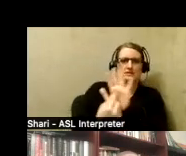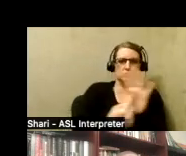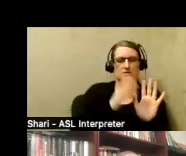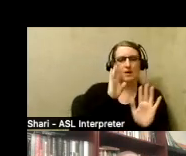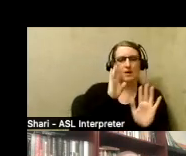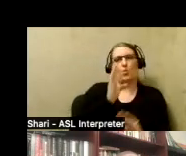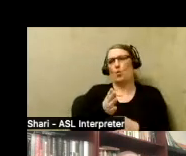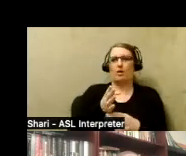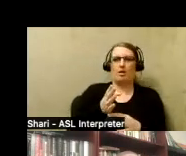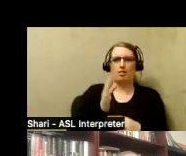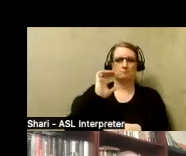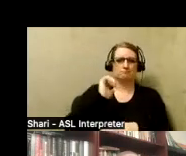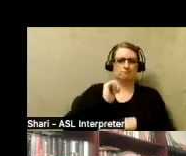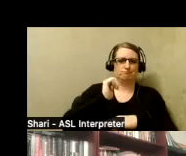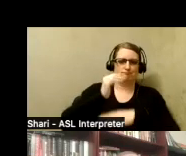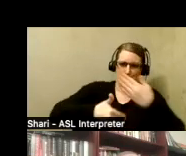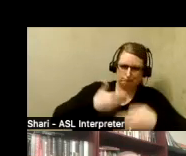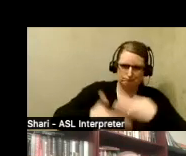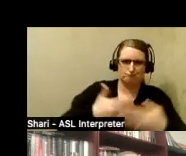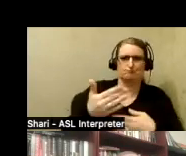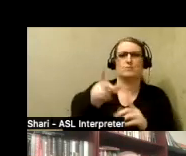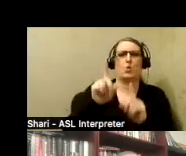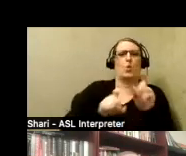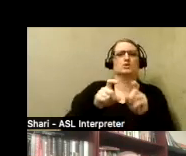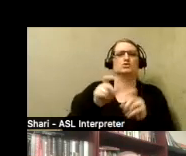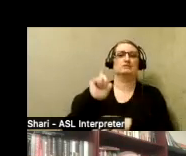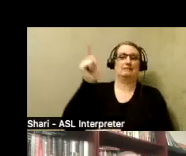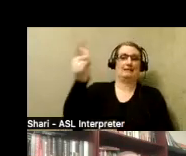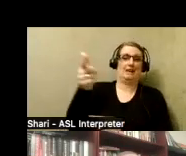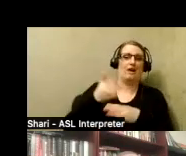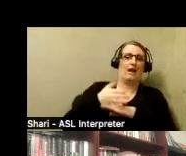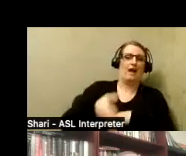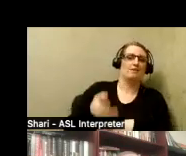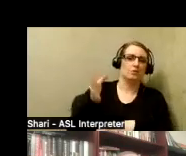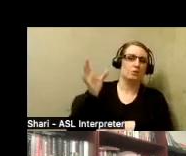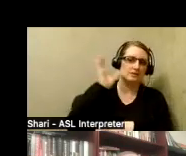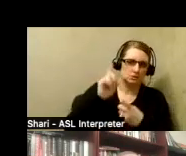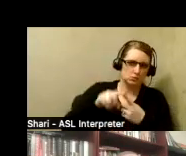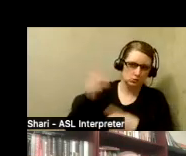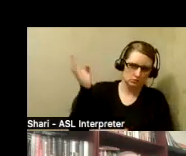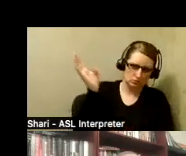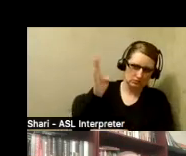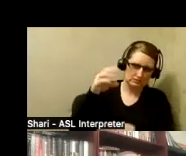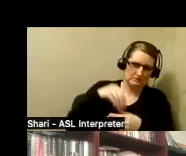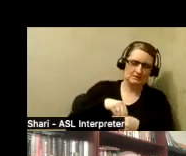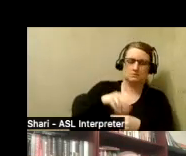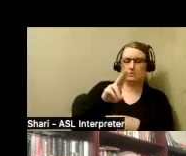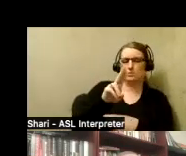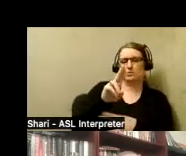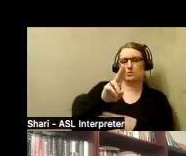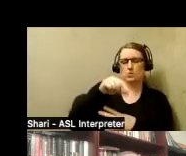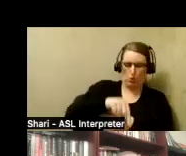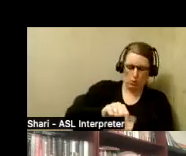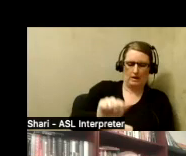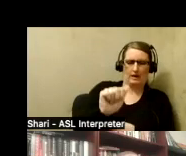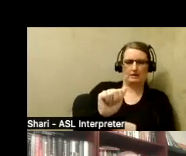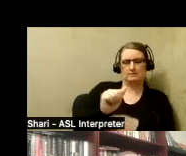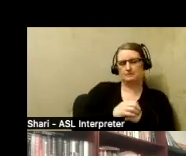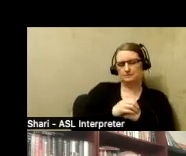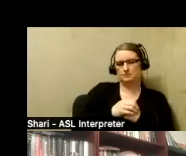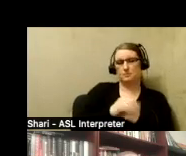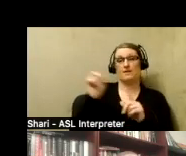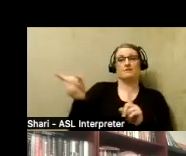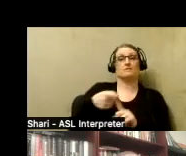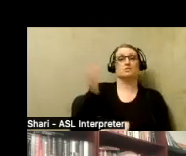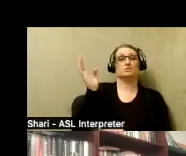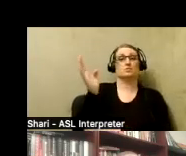of hopefully set in motion some questions later after we hear some talks in the Q&A. So first, our first